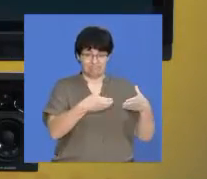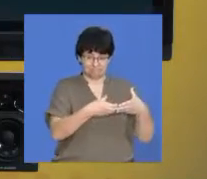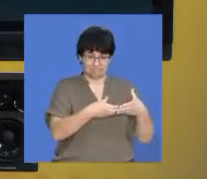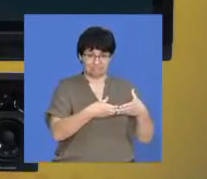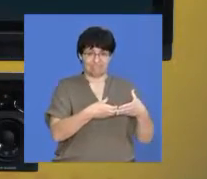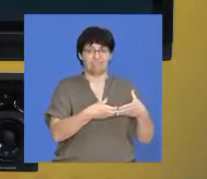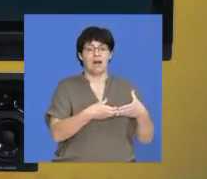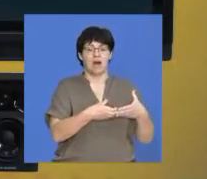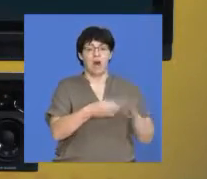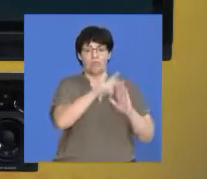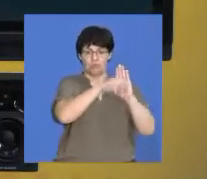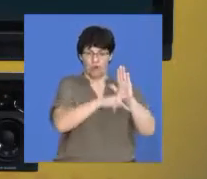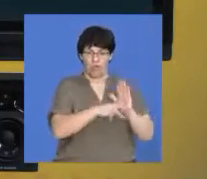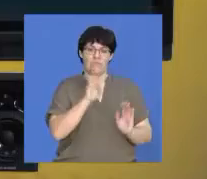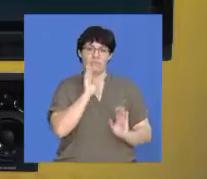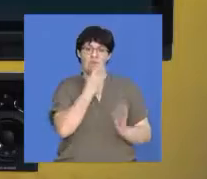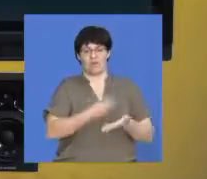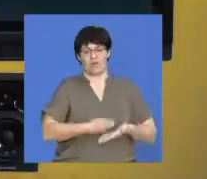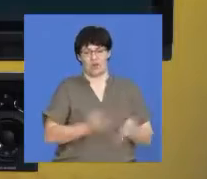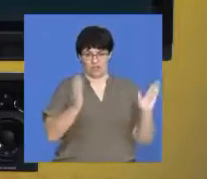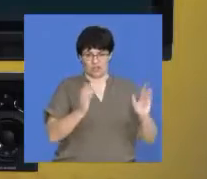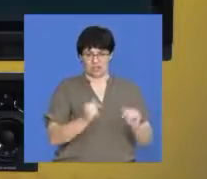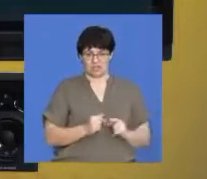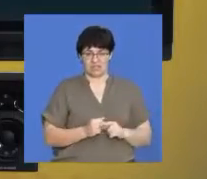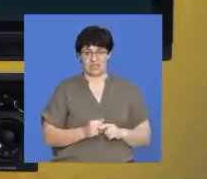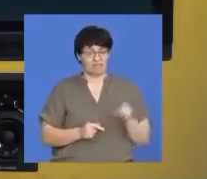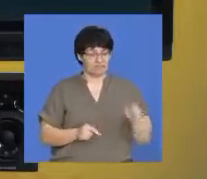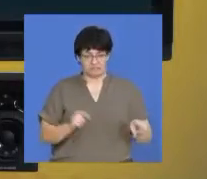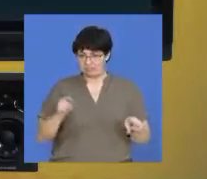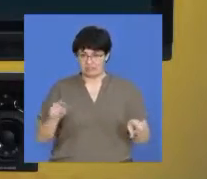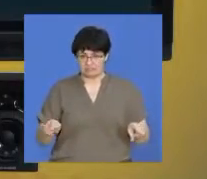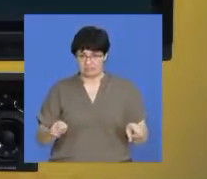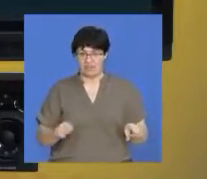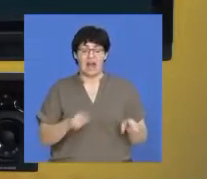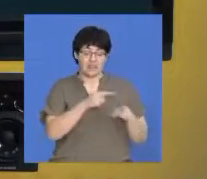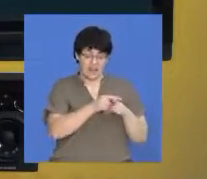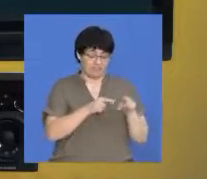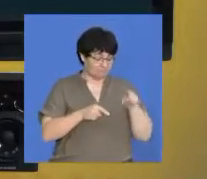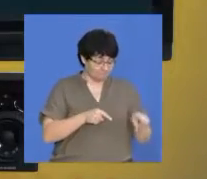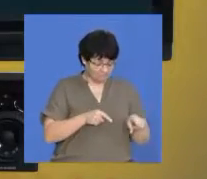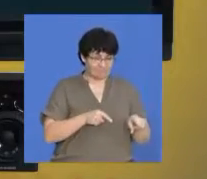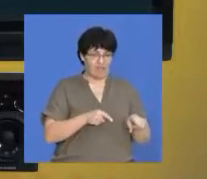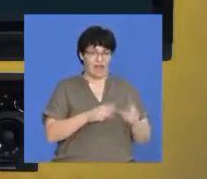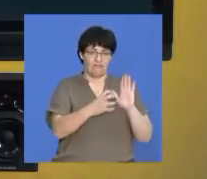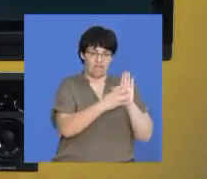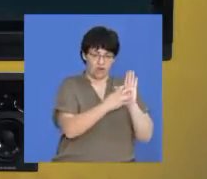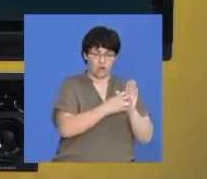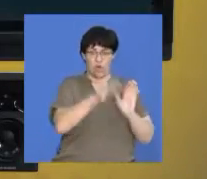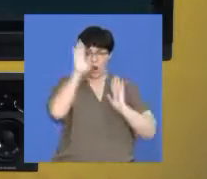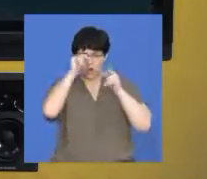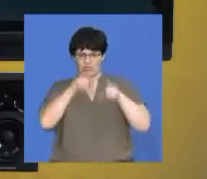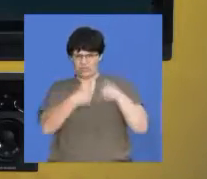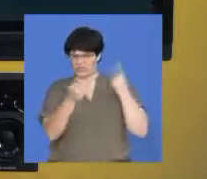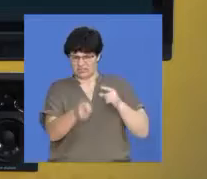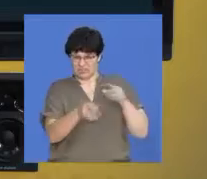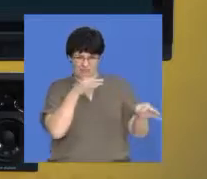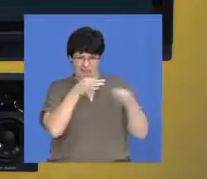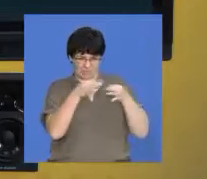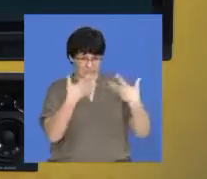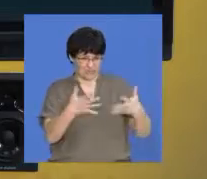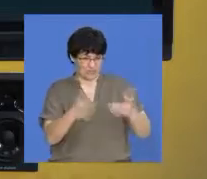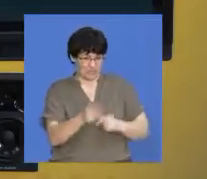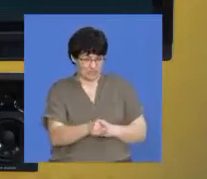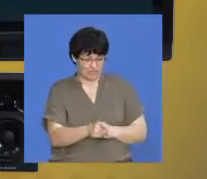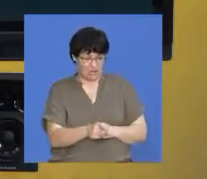told you the difference between a photograph and a cartoon. Okay, guys, please don't forget those skills. They are